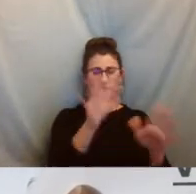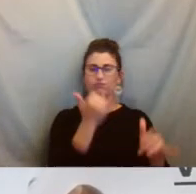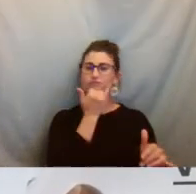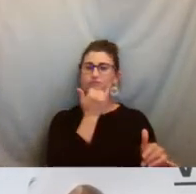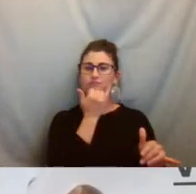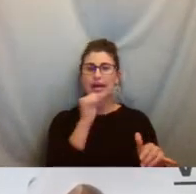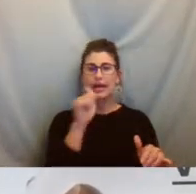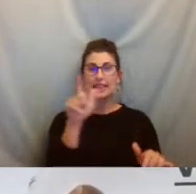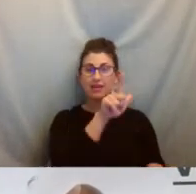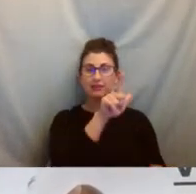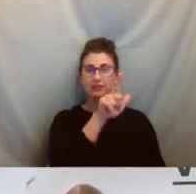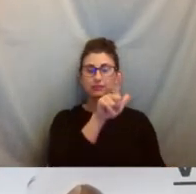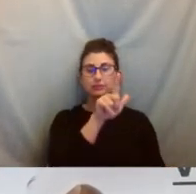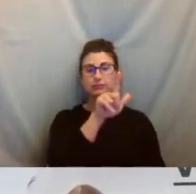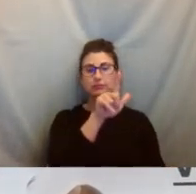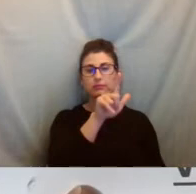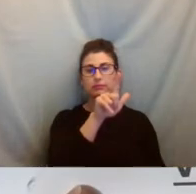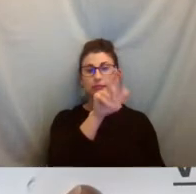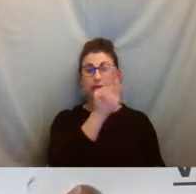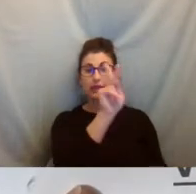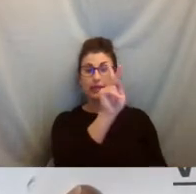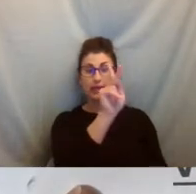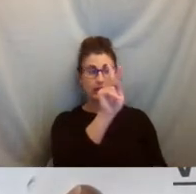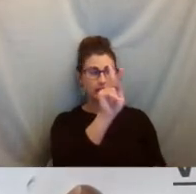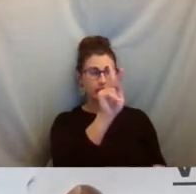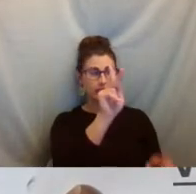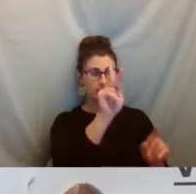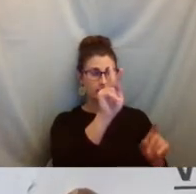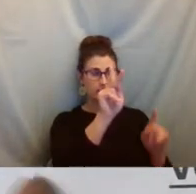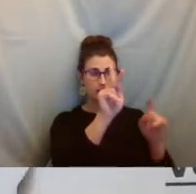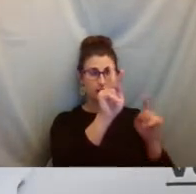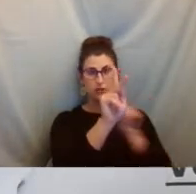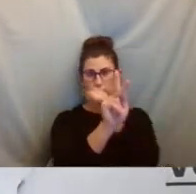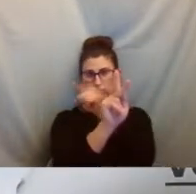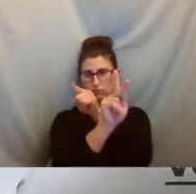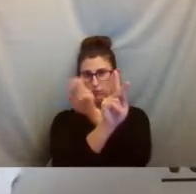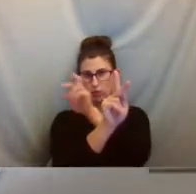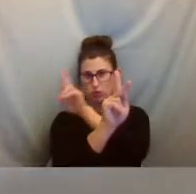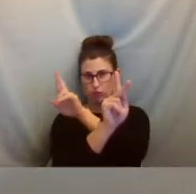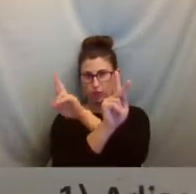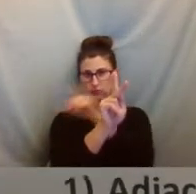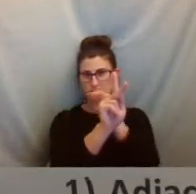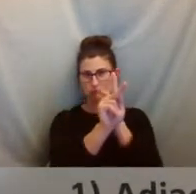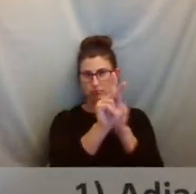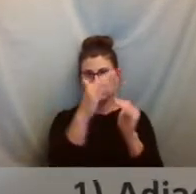right, sorry, top left. If this is top left, this is top right. Okay.